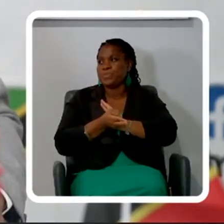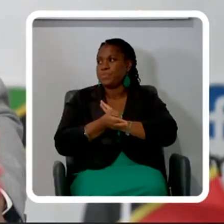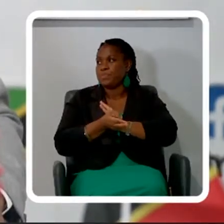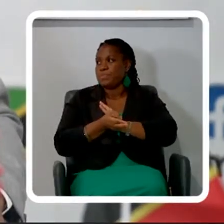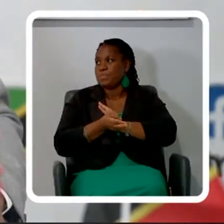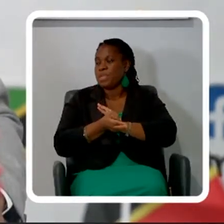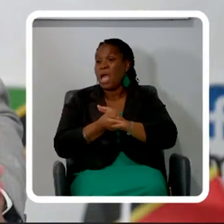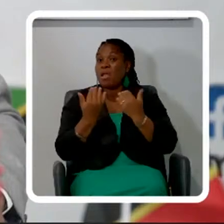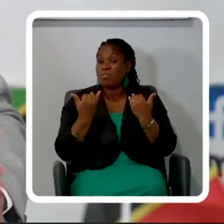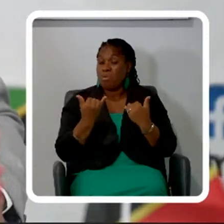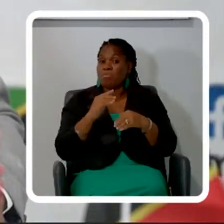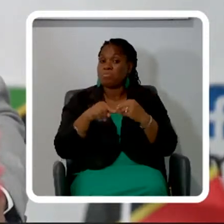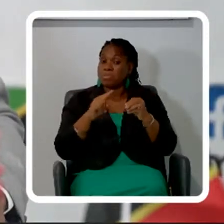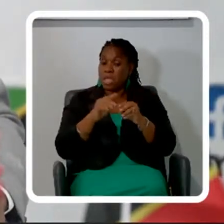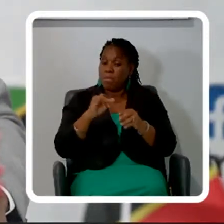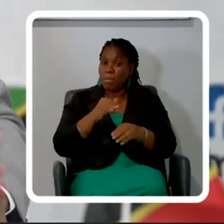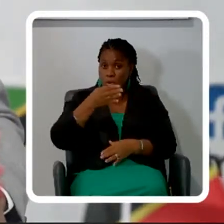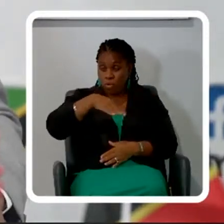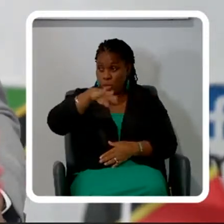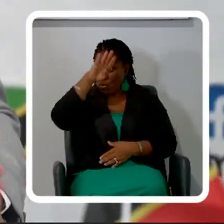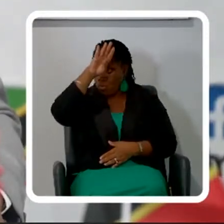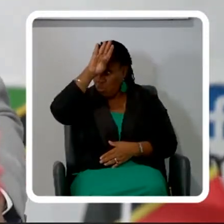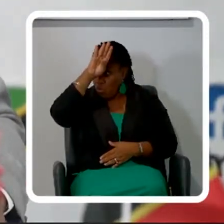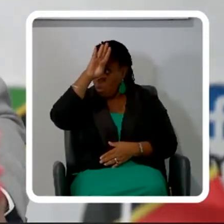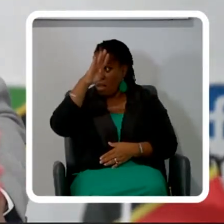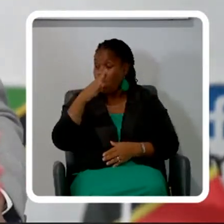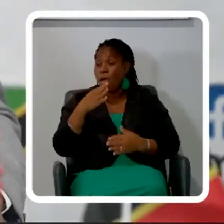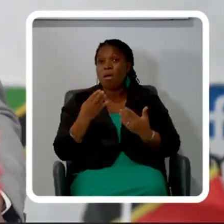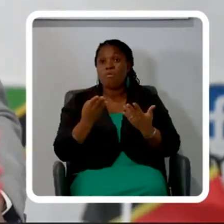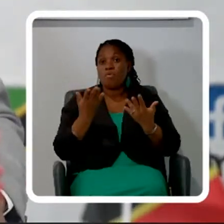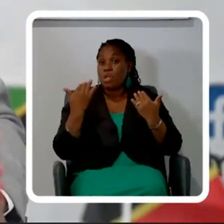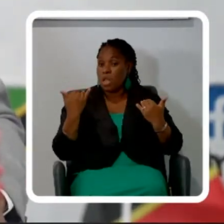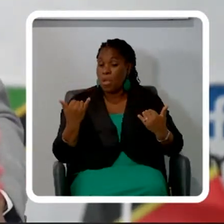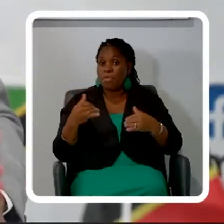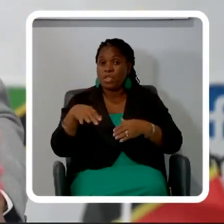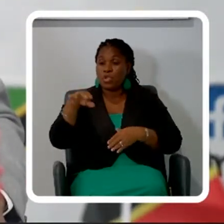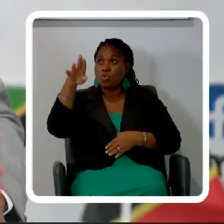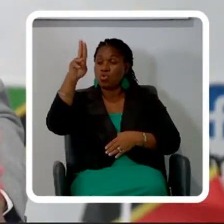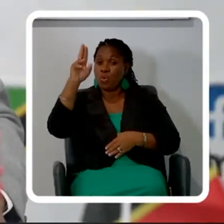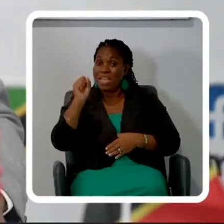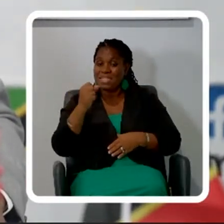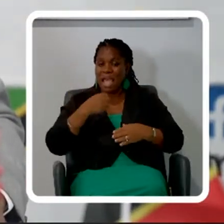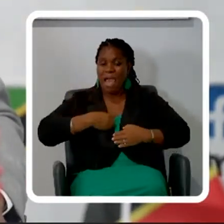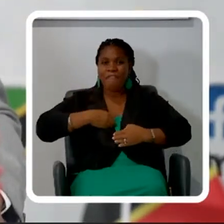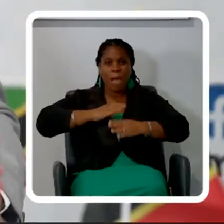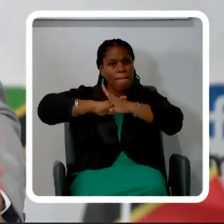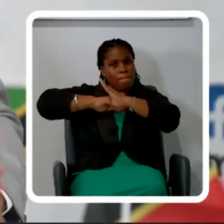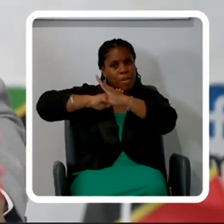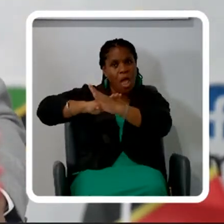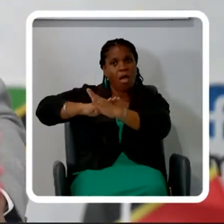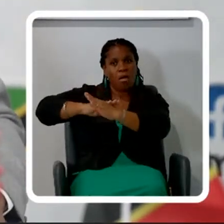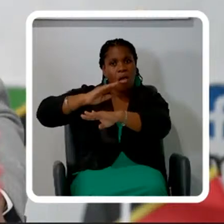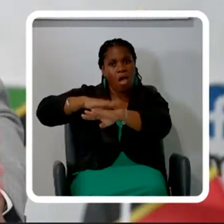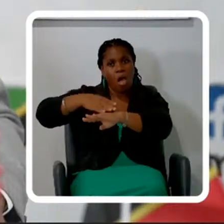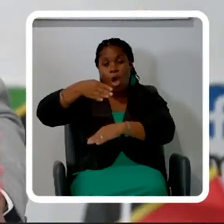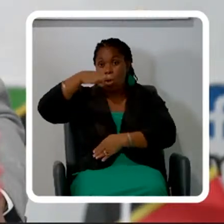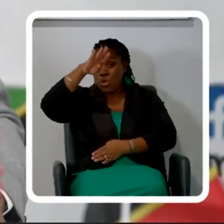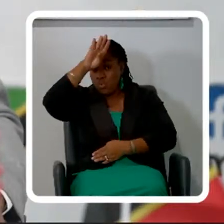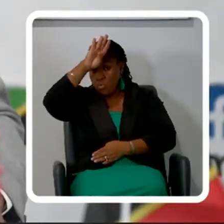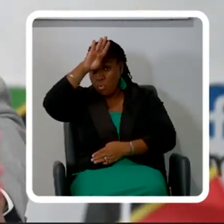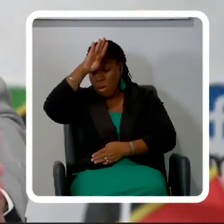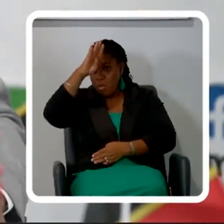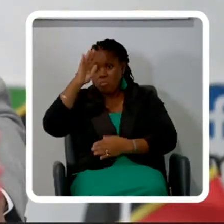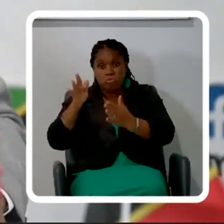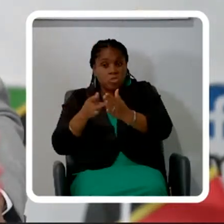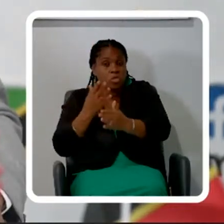issue of Cuba, as you know, we have been speaking about the embargo against Cuba. The UN General Assembly has